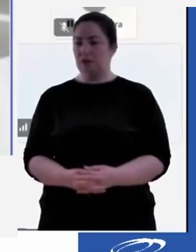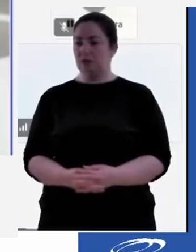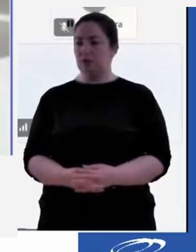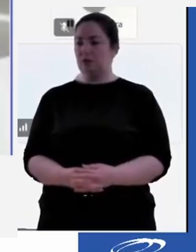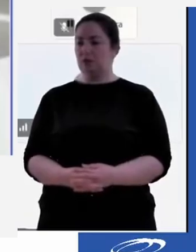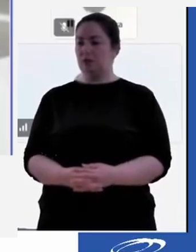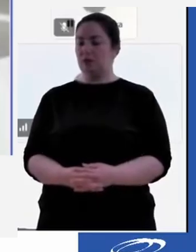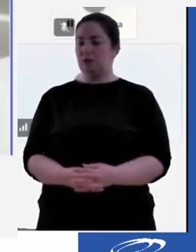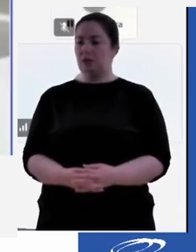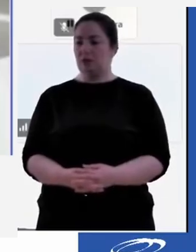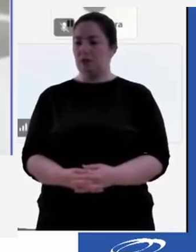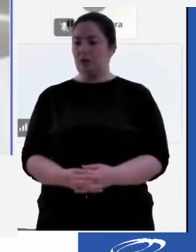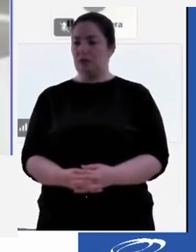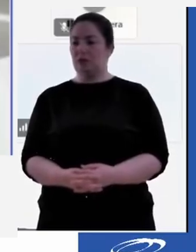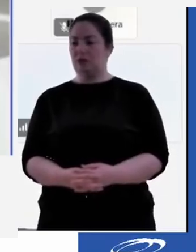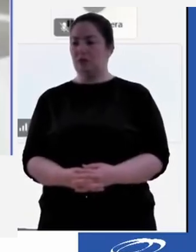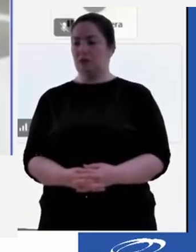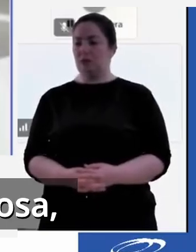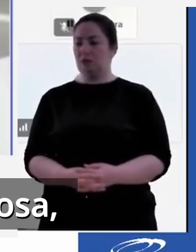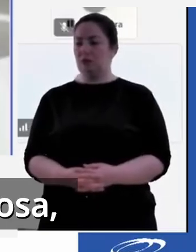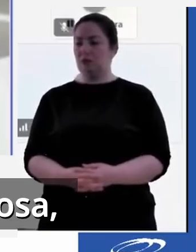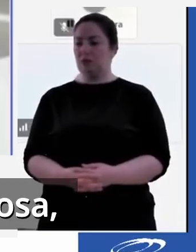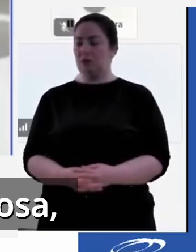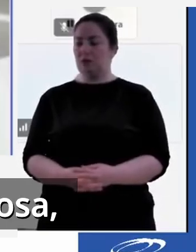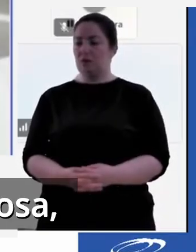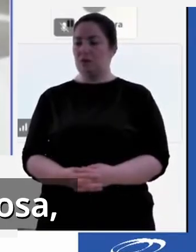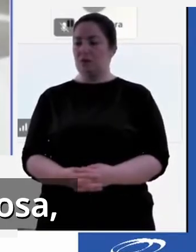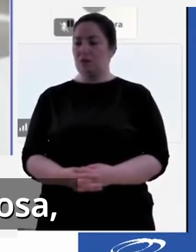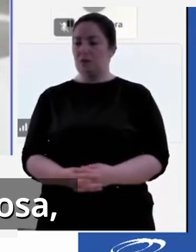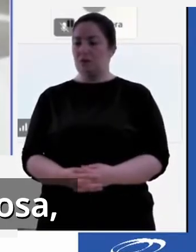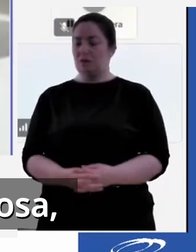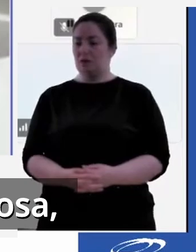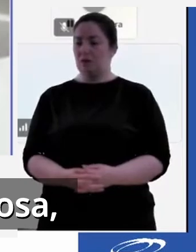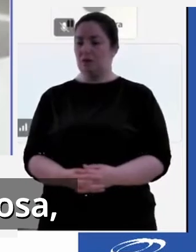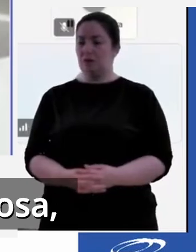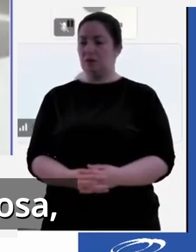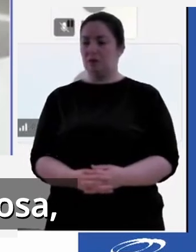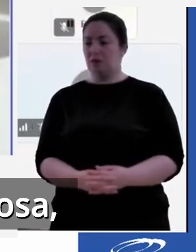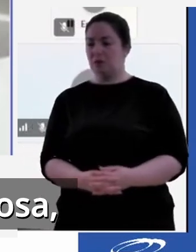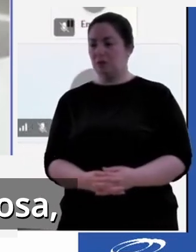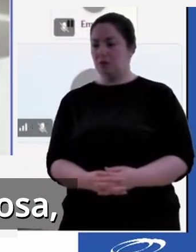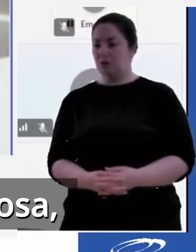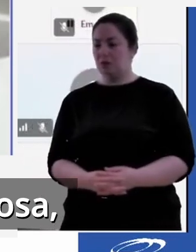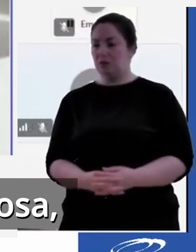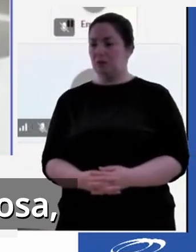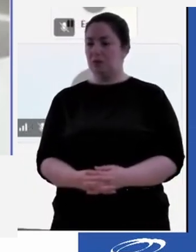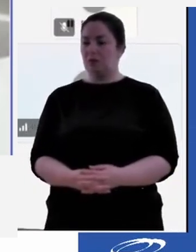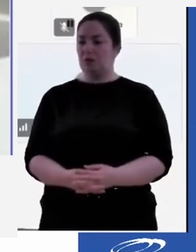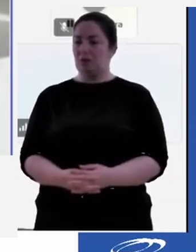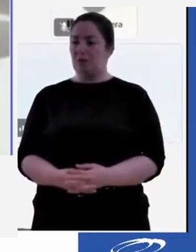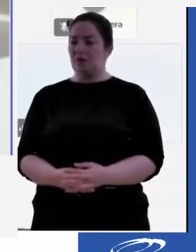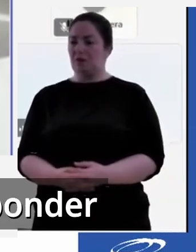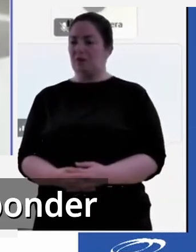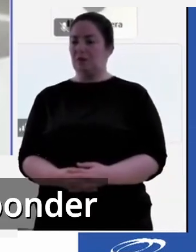I will say I think they're great because the guidance was put together in a very rigorous way.